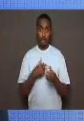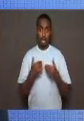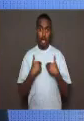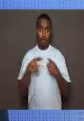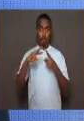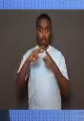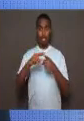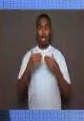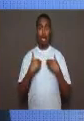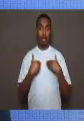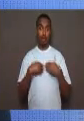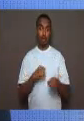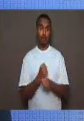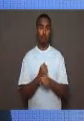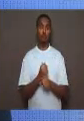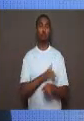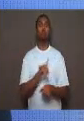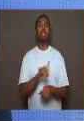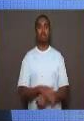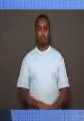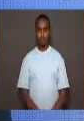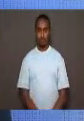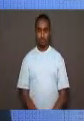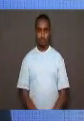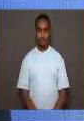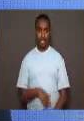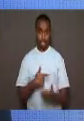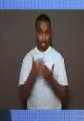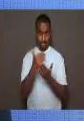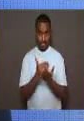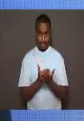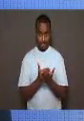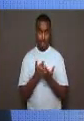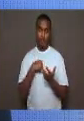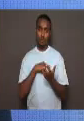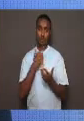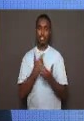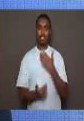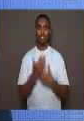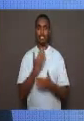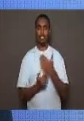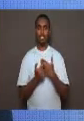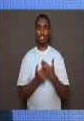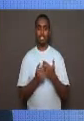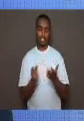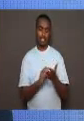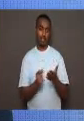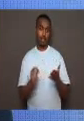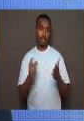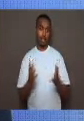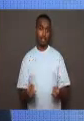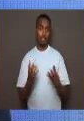the vocabulary to do so. In this lesson, we will discuss writers.